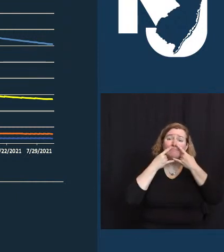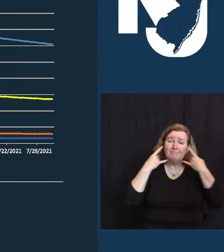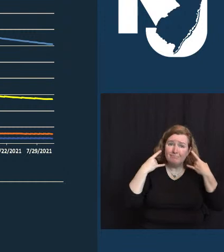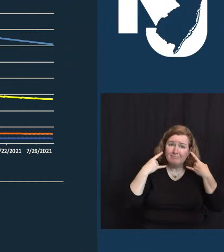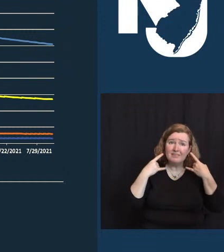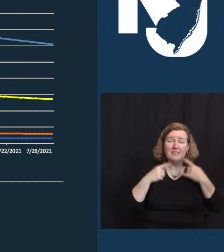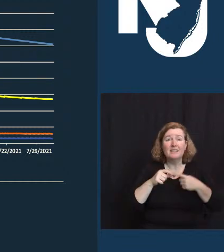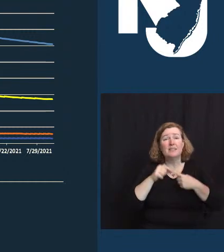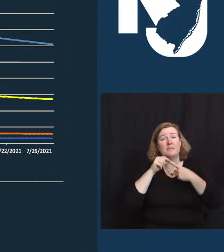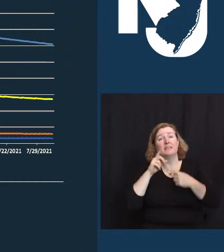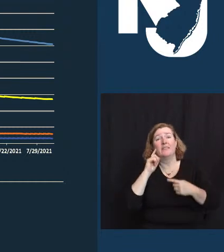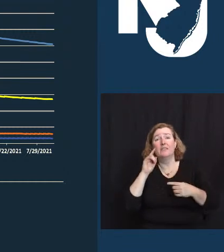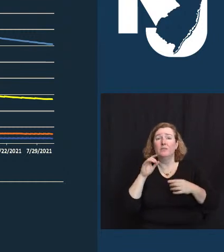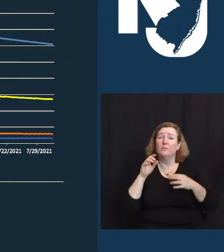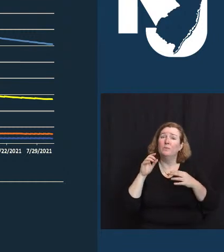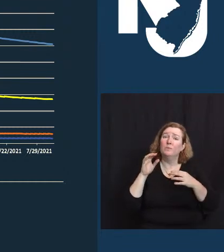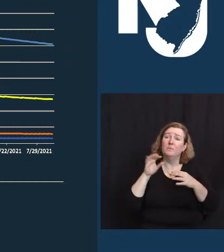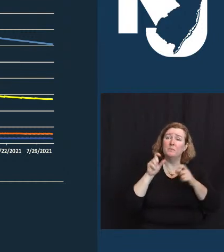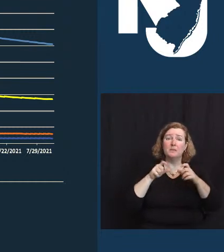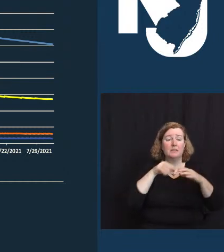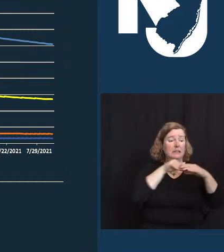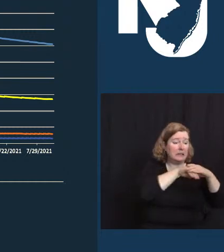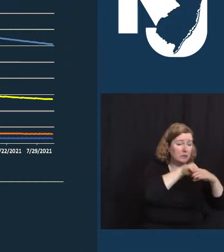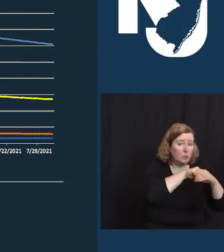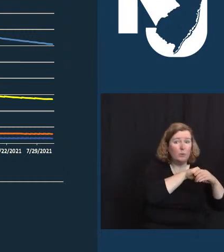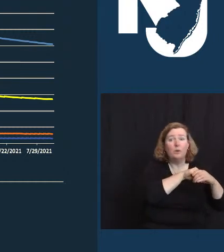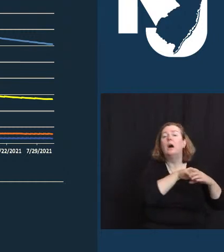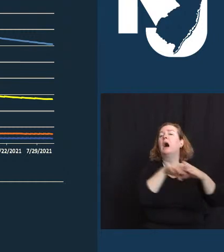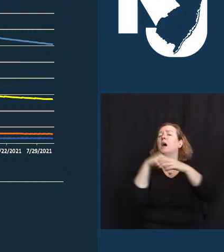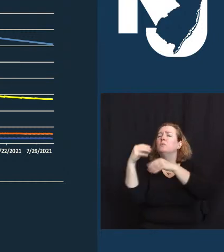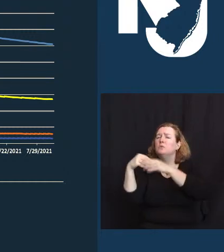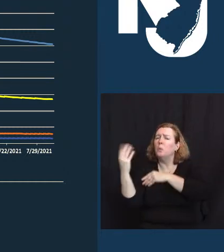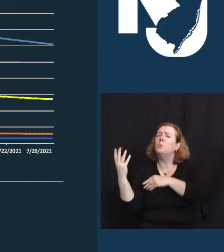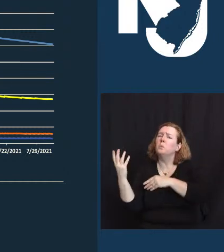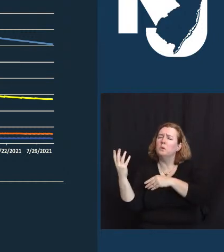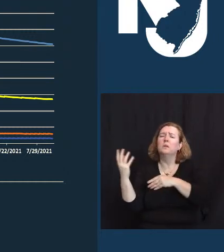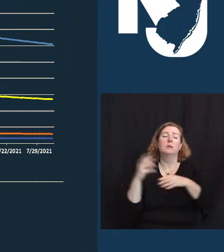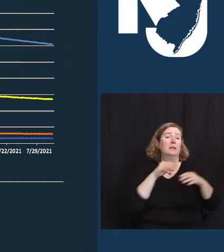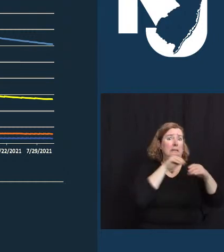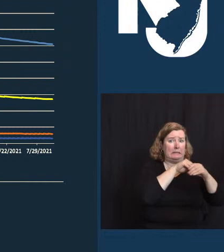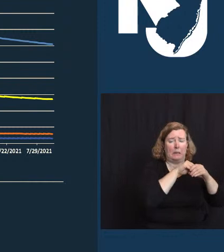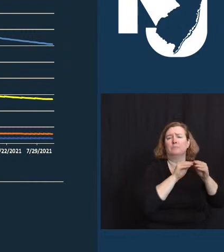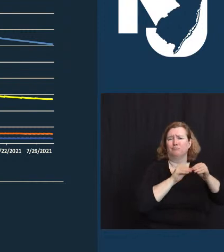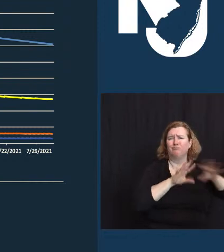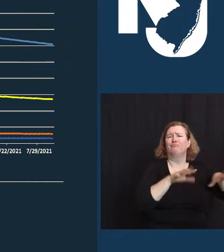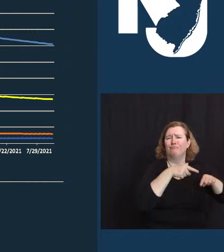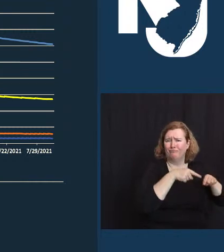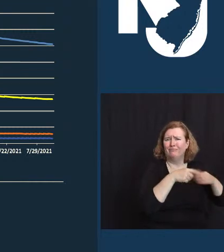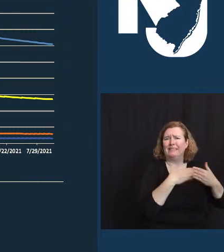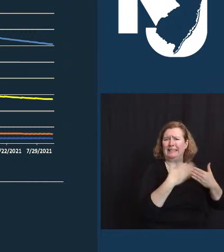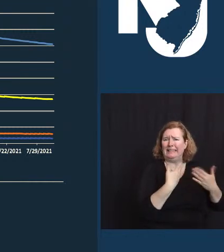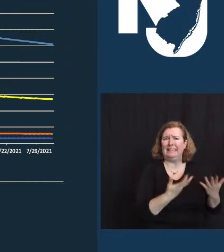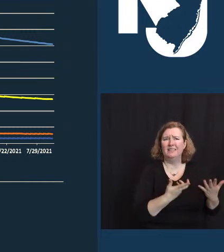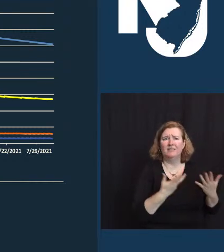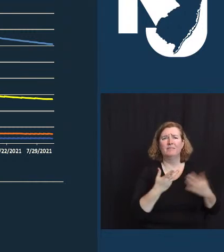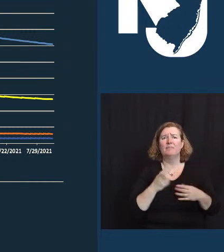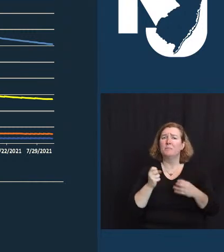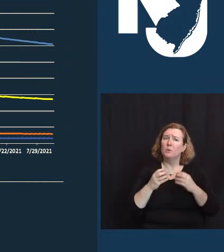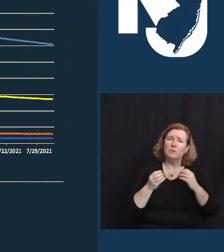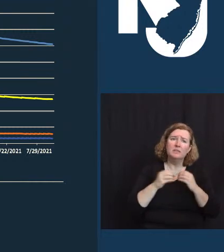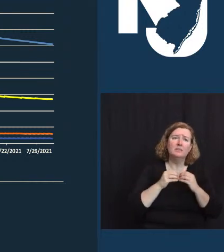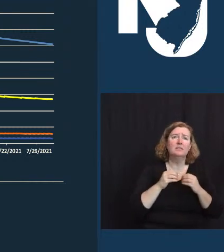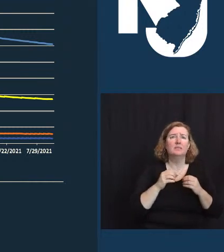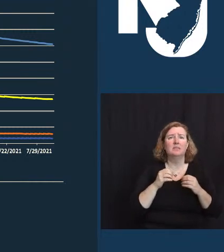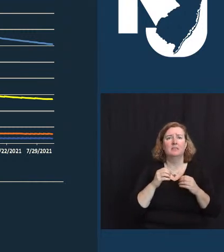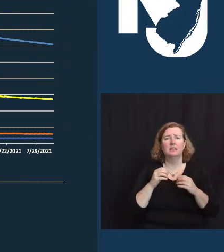we know the transmission is more likely, and also in the face of the more transmissible variants that we know are among us. More on